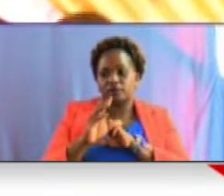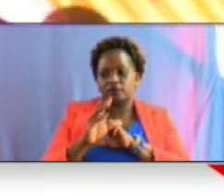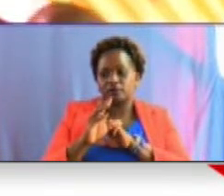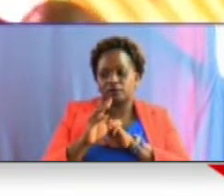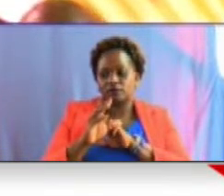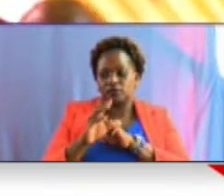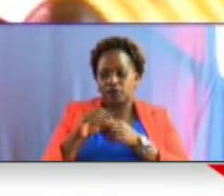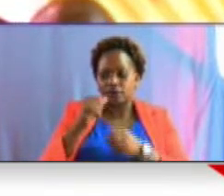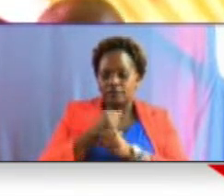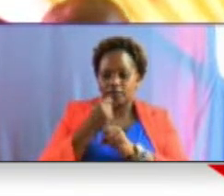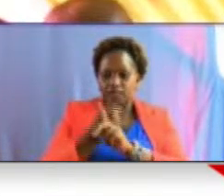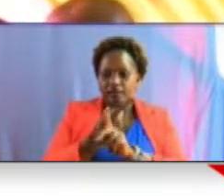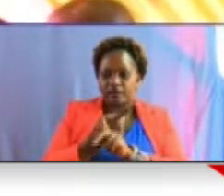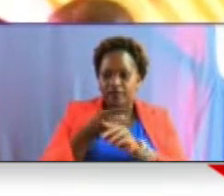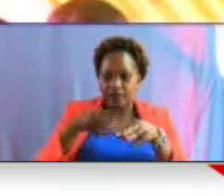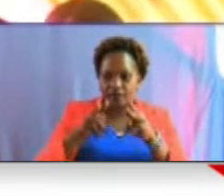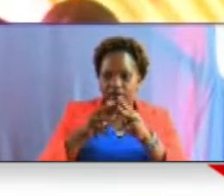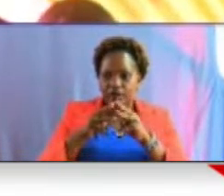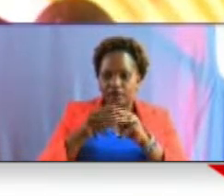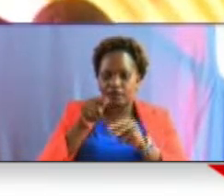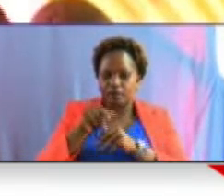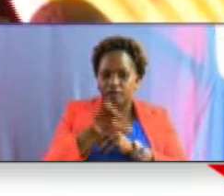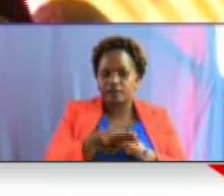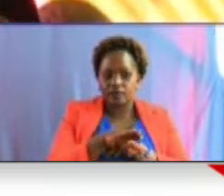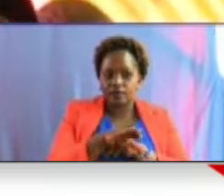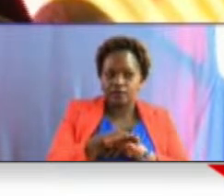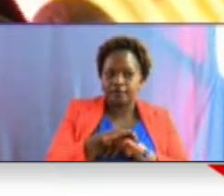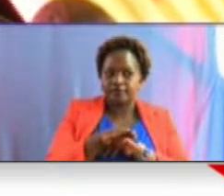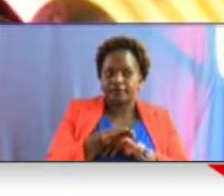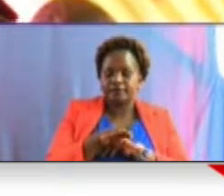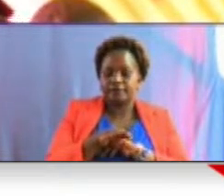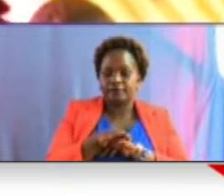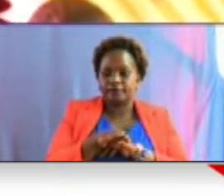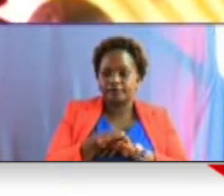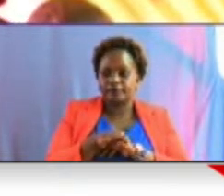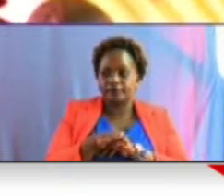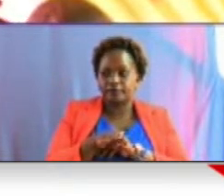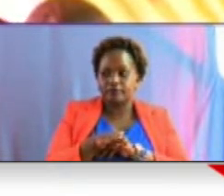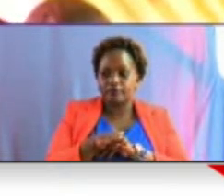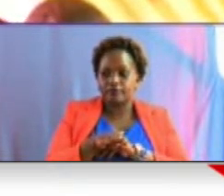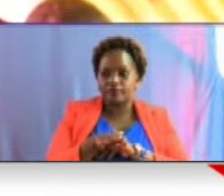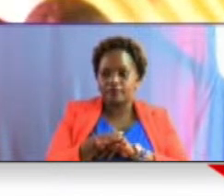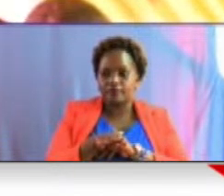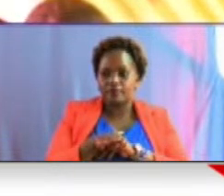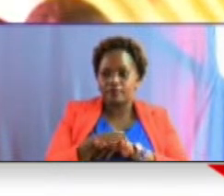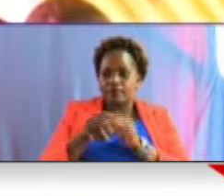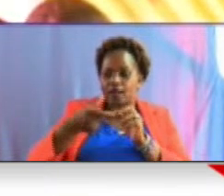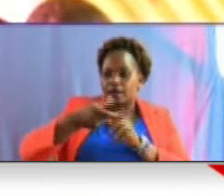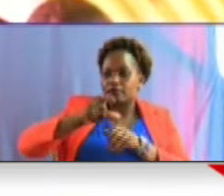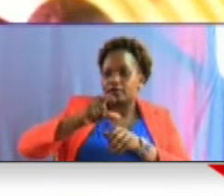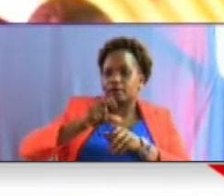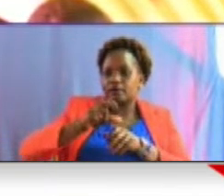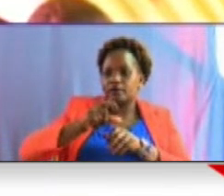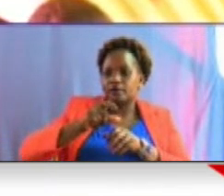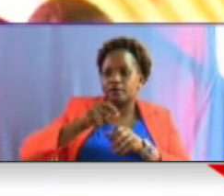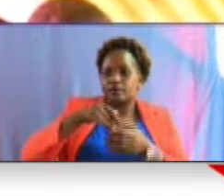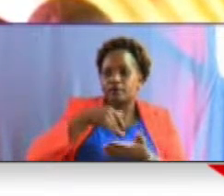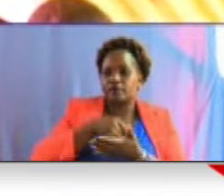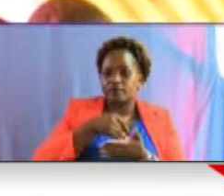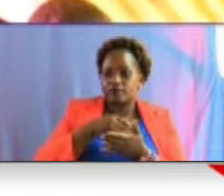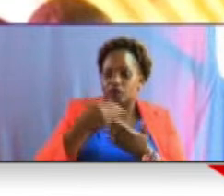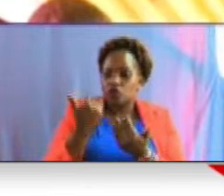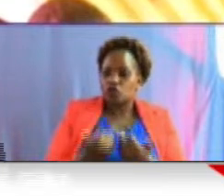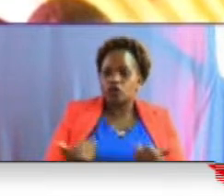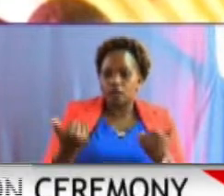we have made a number of strides in research and innovation. In addition to providing internal grants to